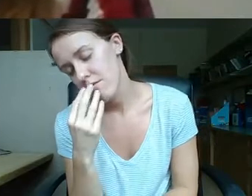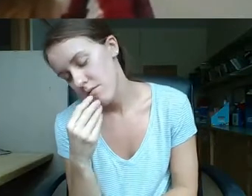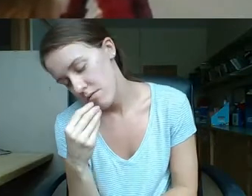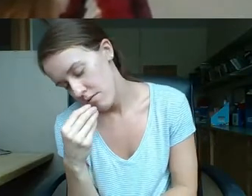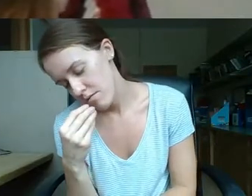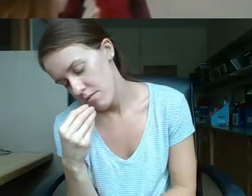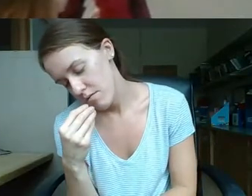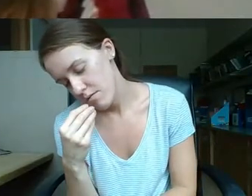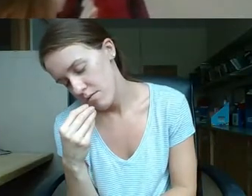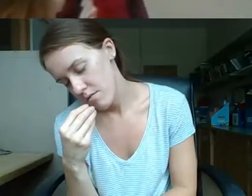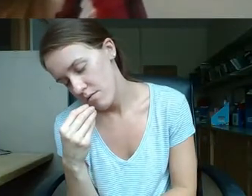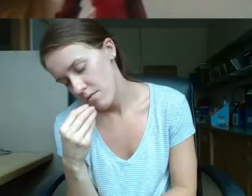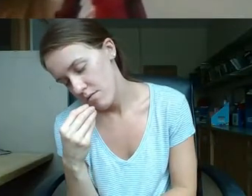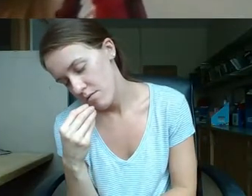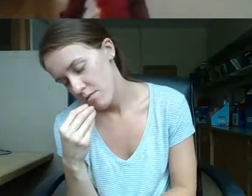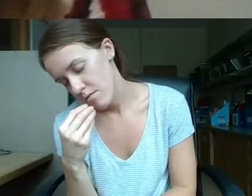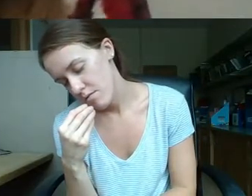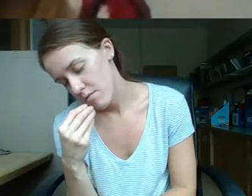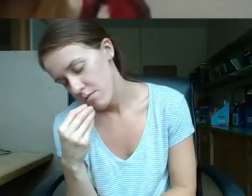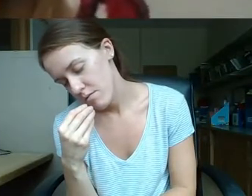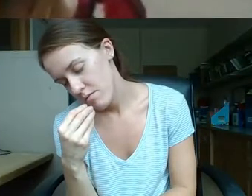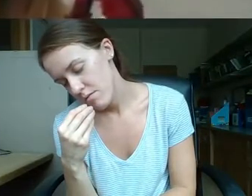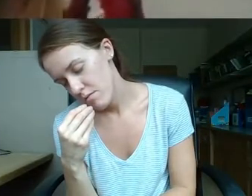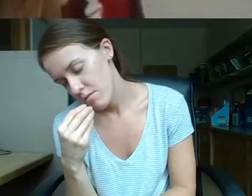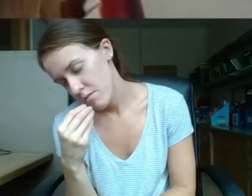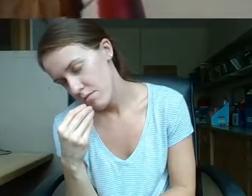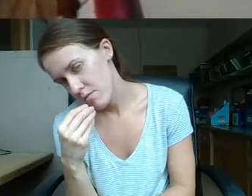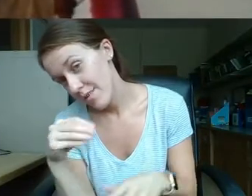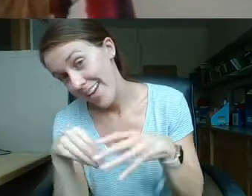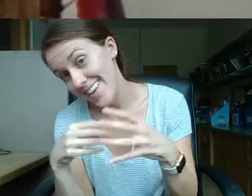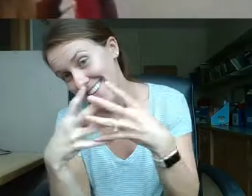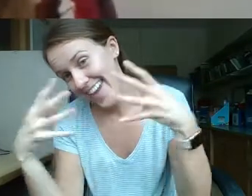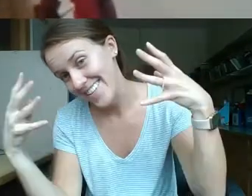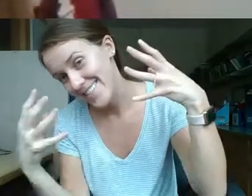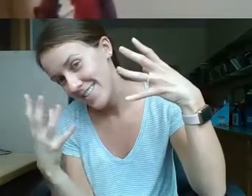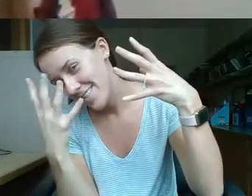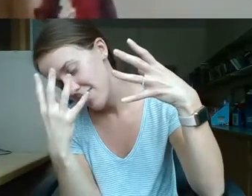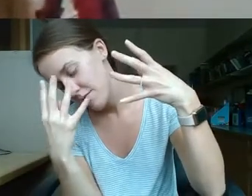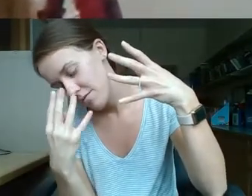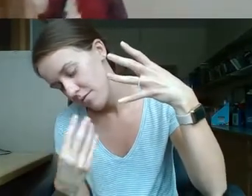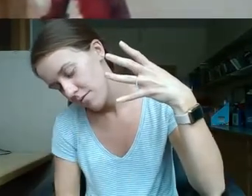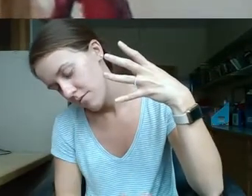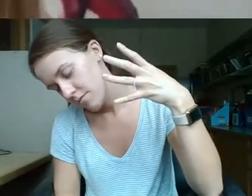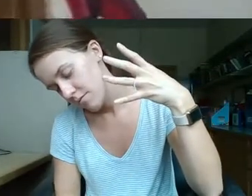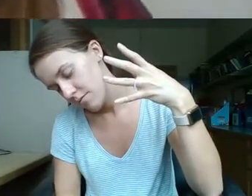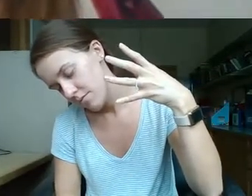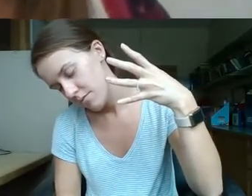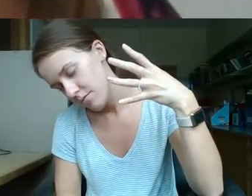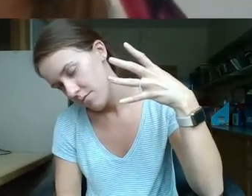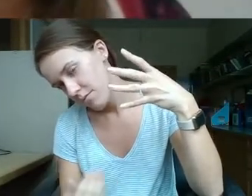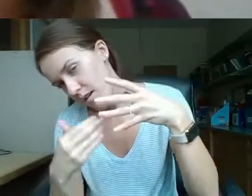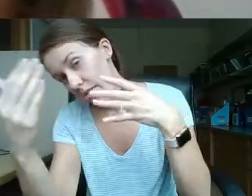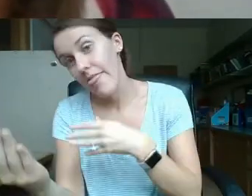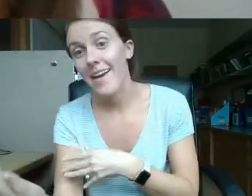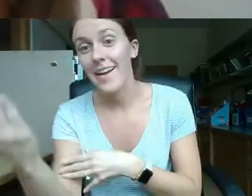off to rest and sleep in his cage. The next morning, when